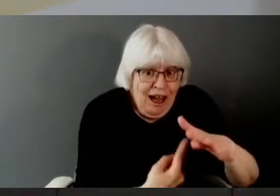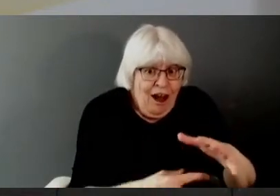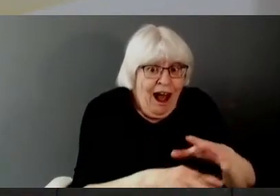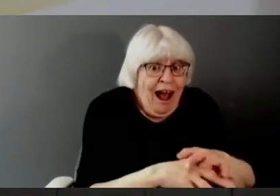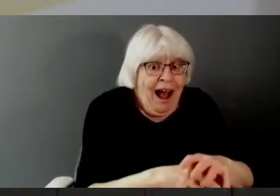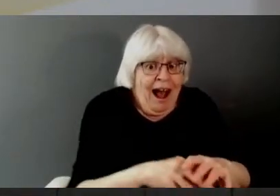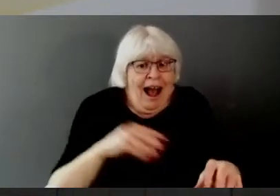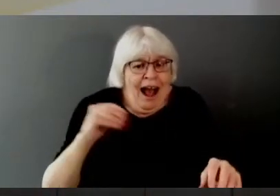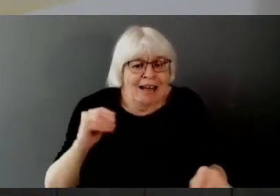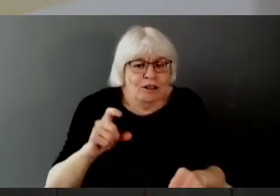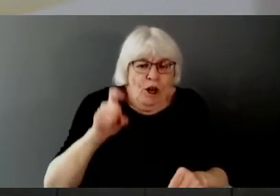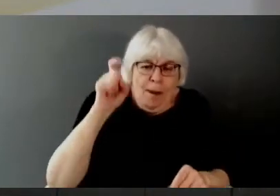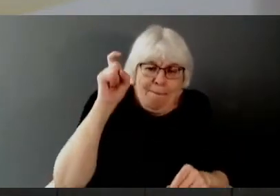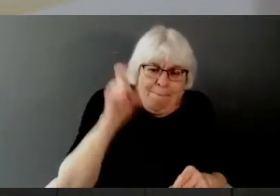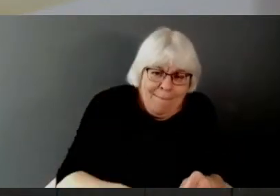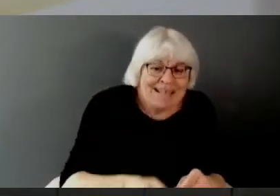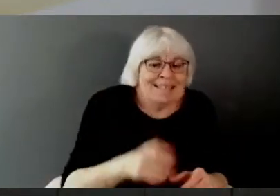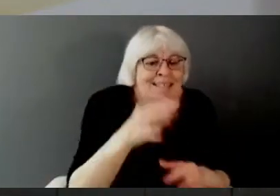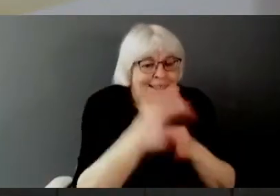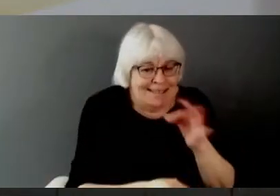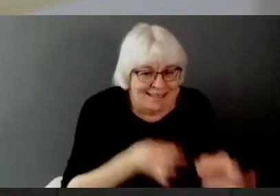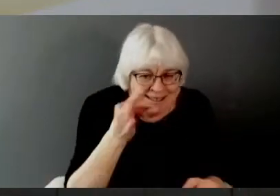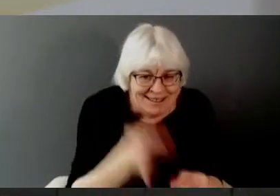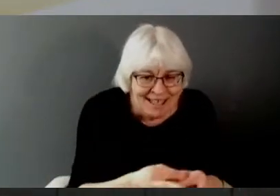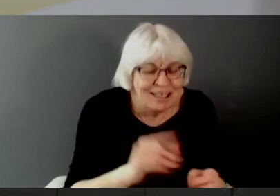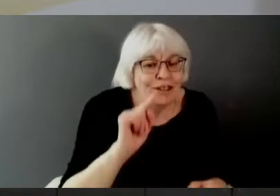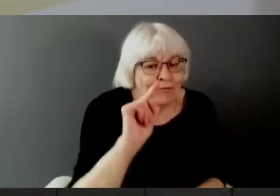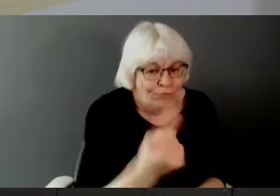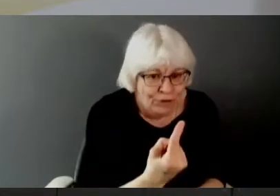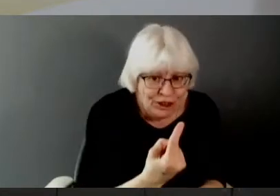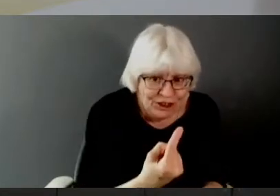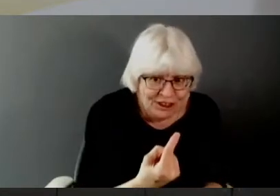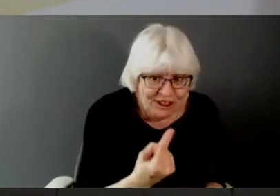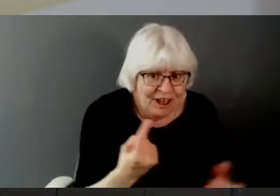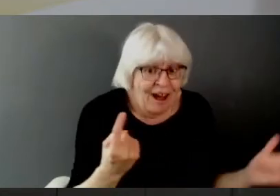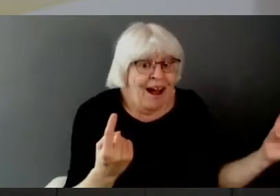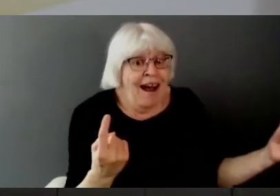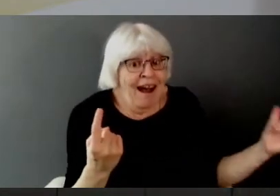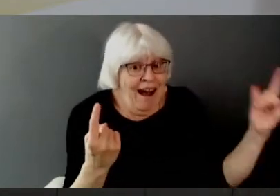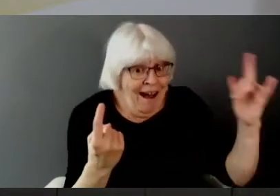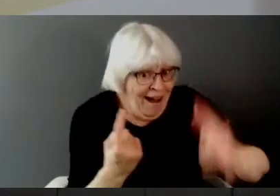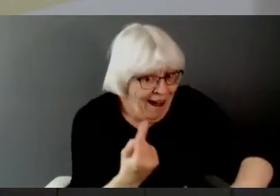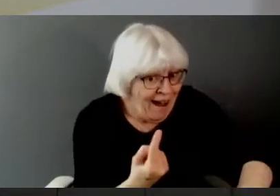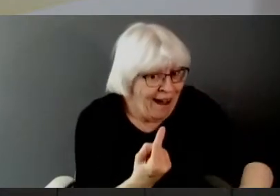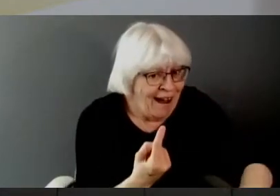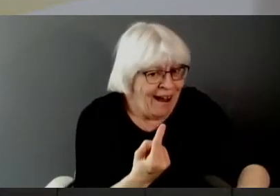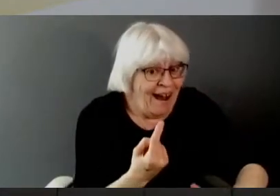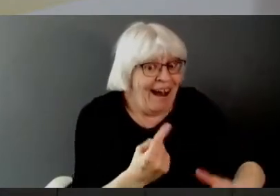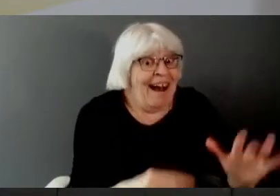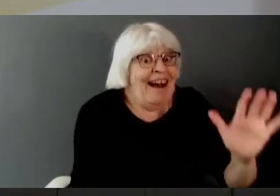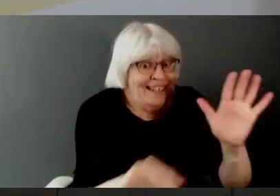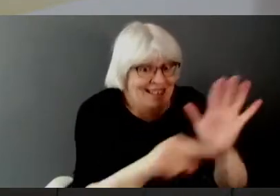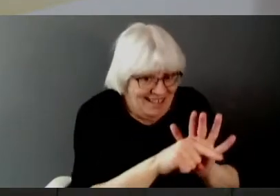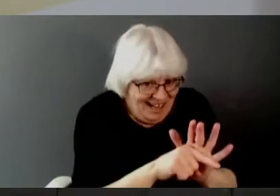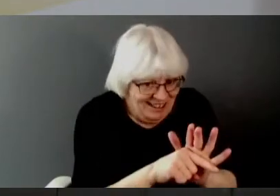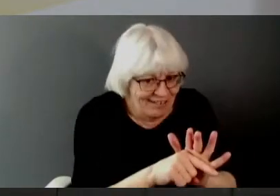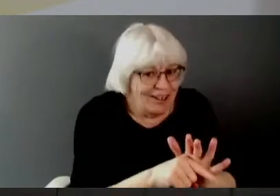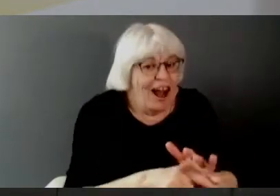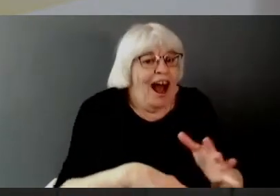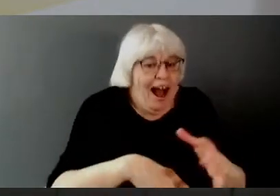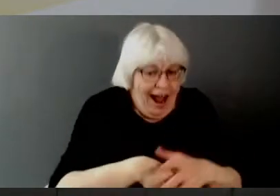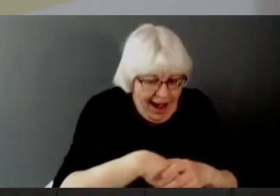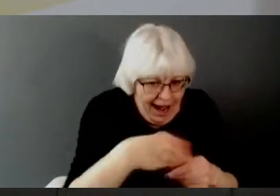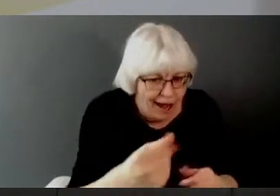24 hours of arriving in PEI, and they need to receive the first negative test prior to going.